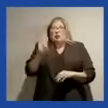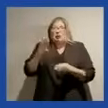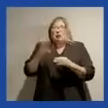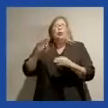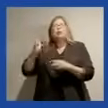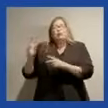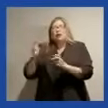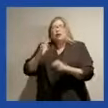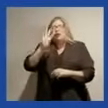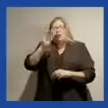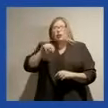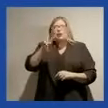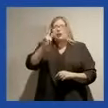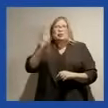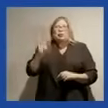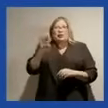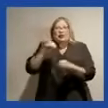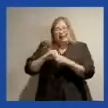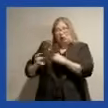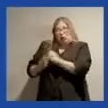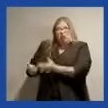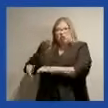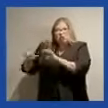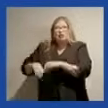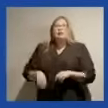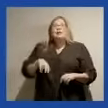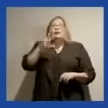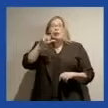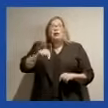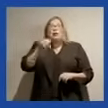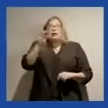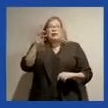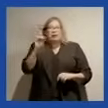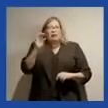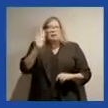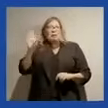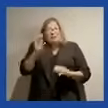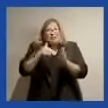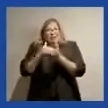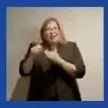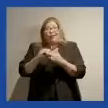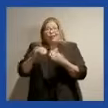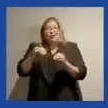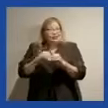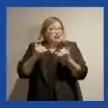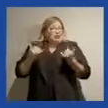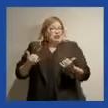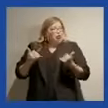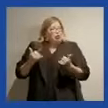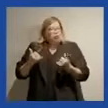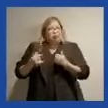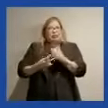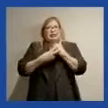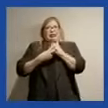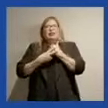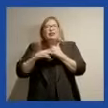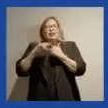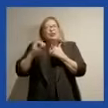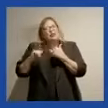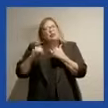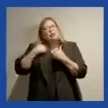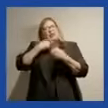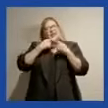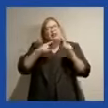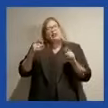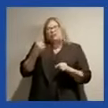a moment. $3 billion of new efficiencies. I say new because they build on the 5% efficiencies that we announced a year or two or